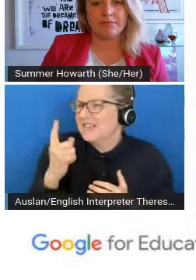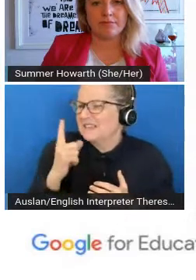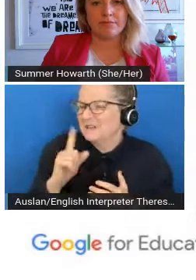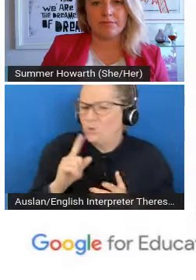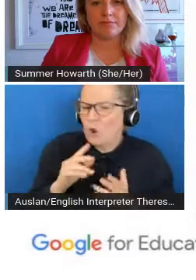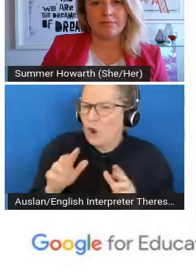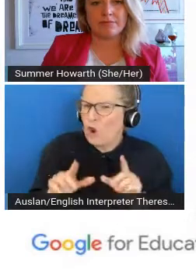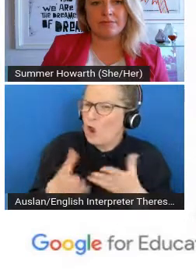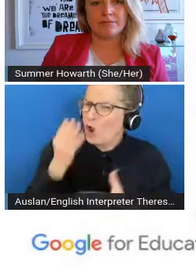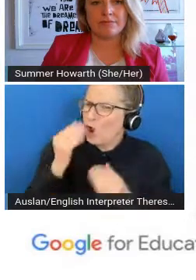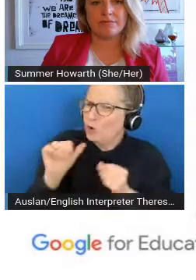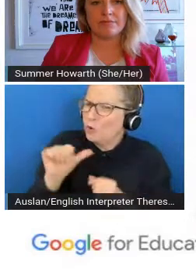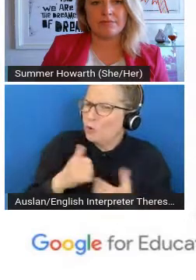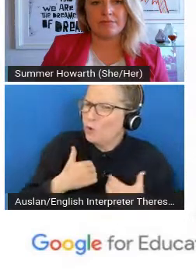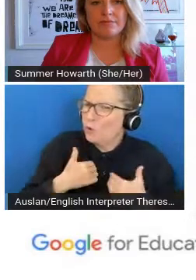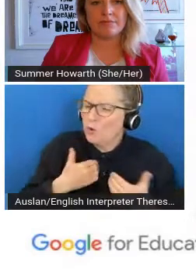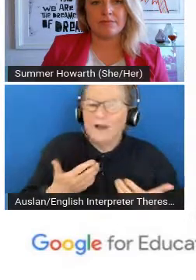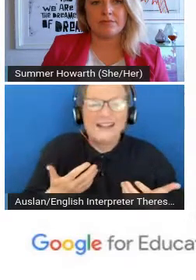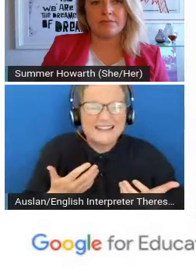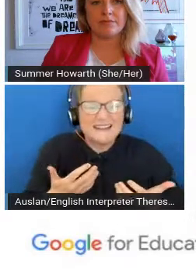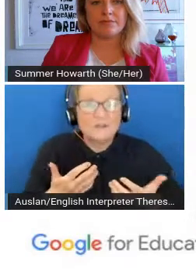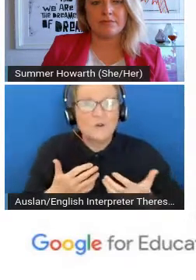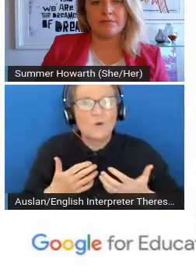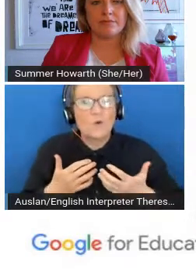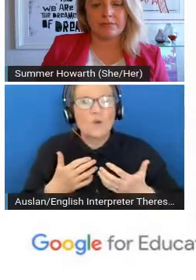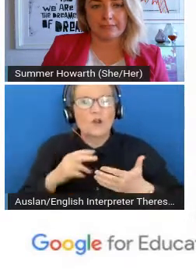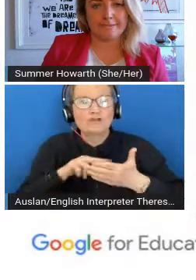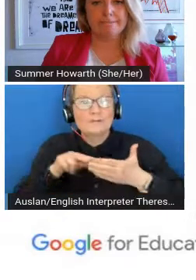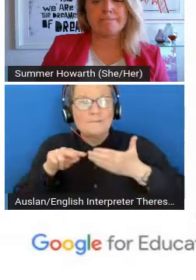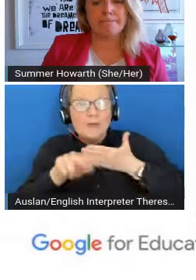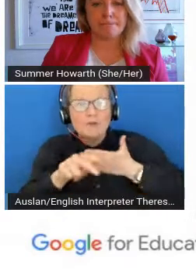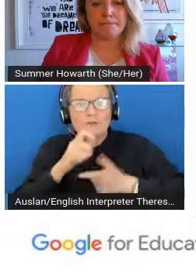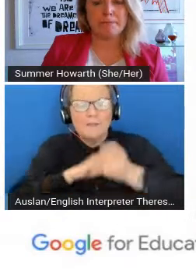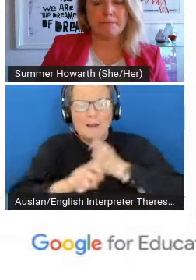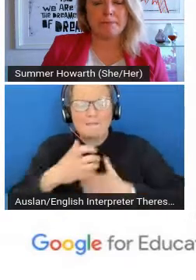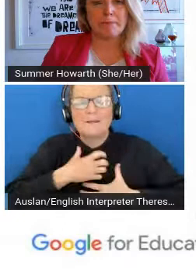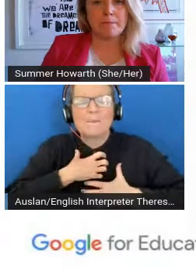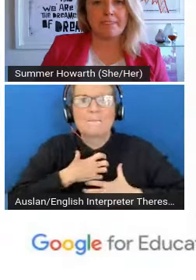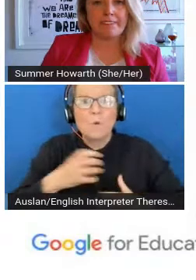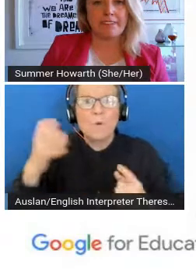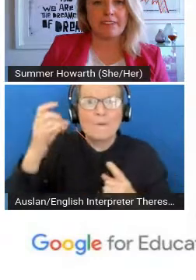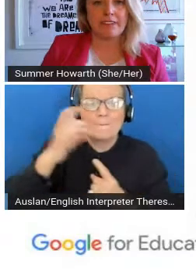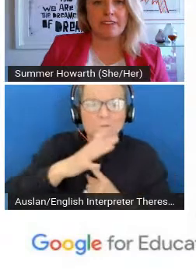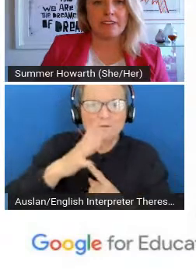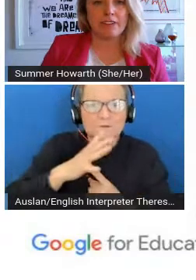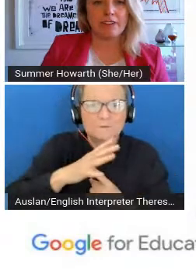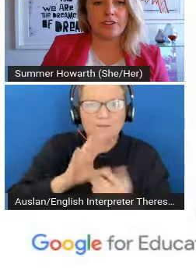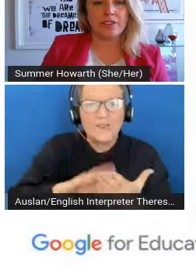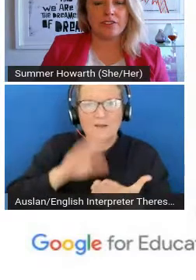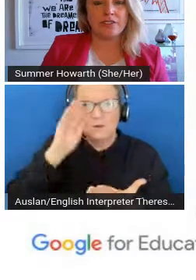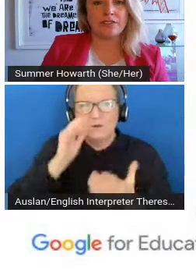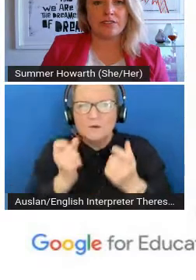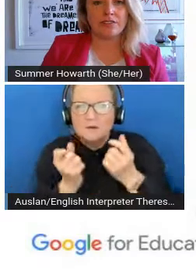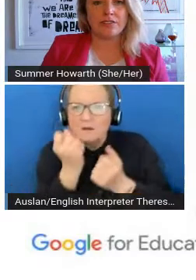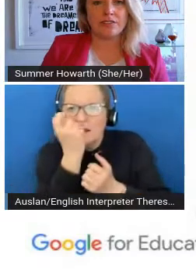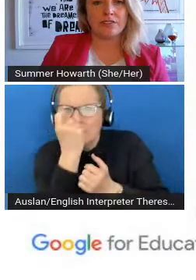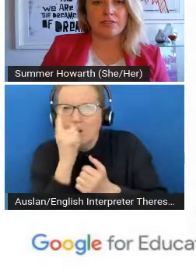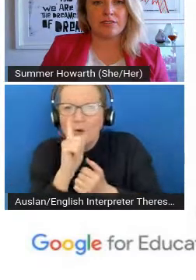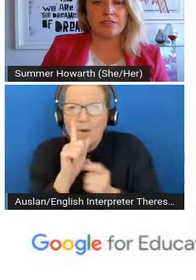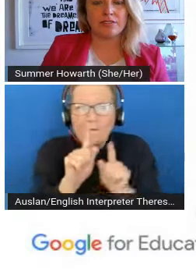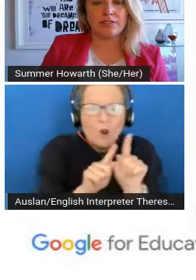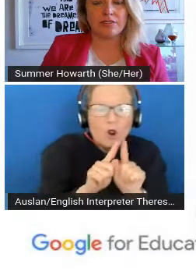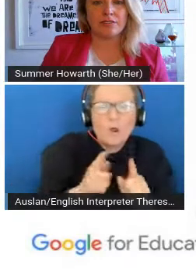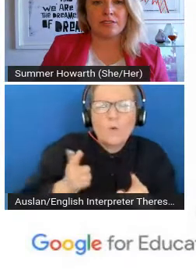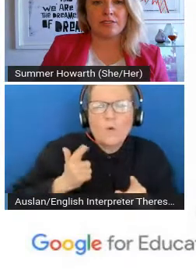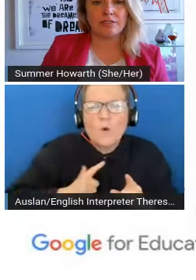this?" So the idea of transparency becomes so important, that students understand what they're learning, why they're